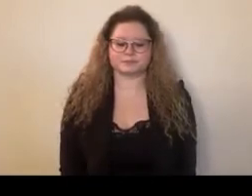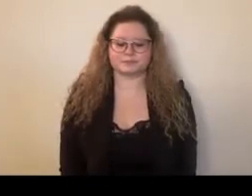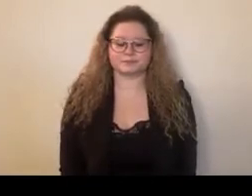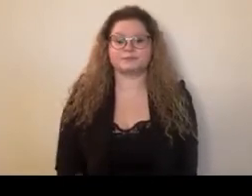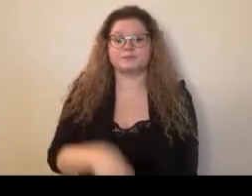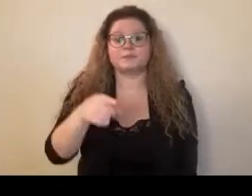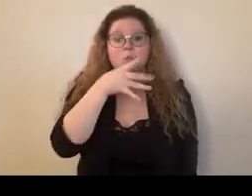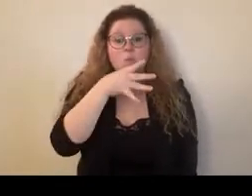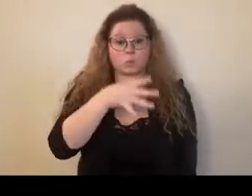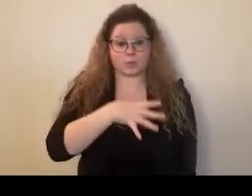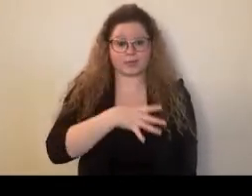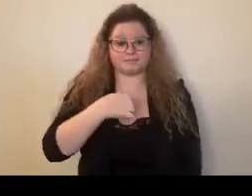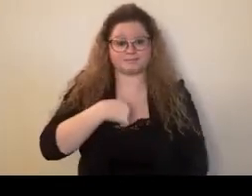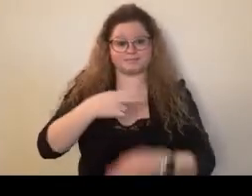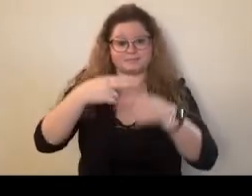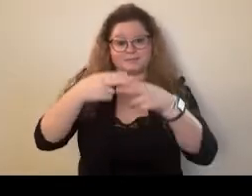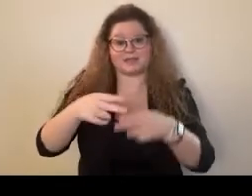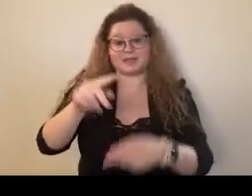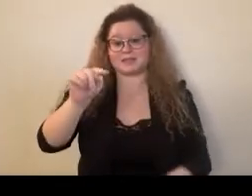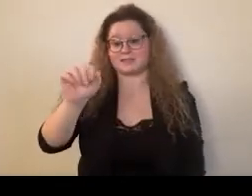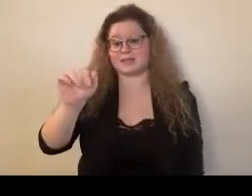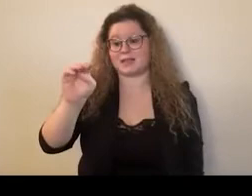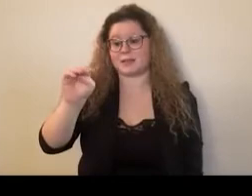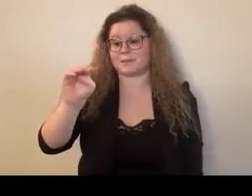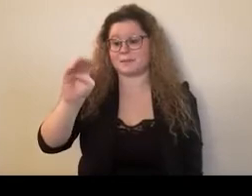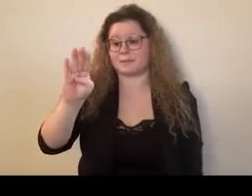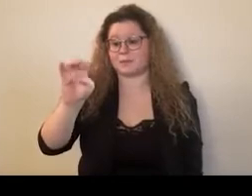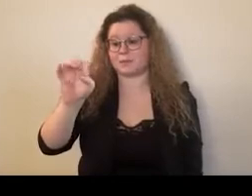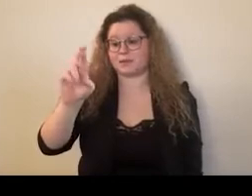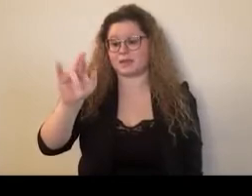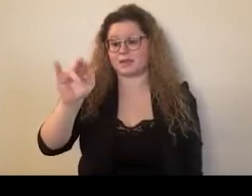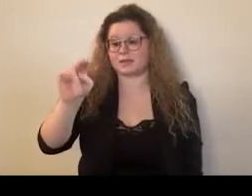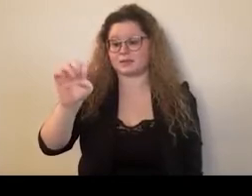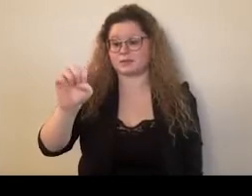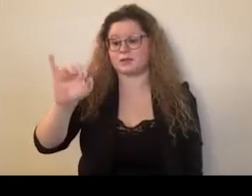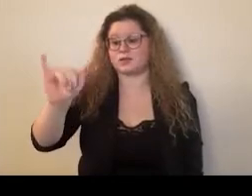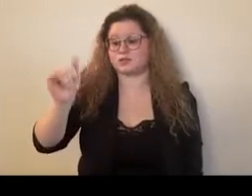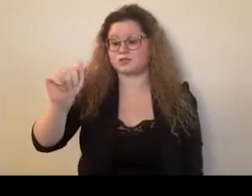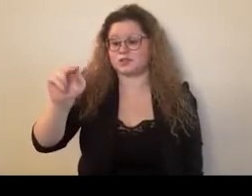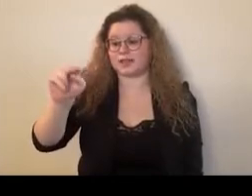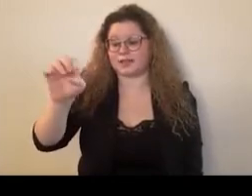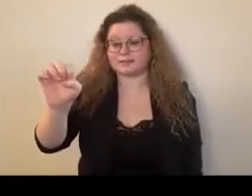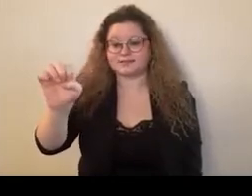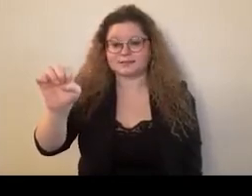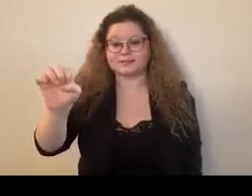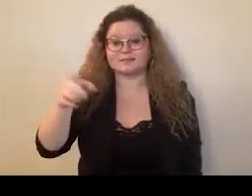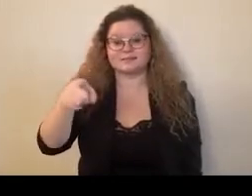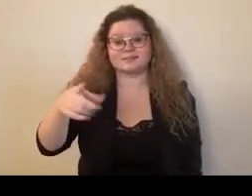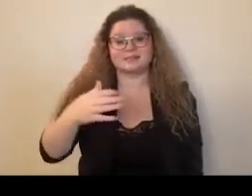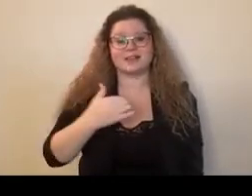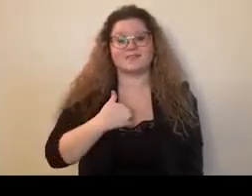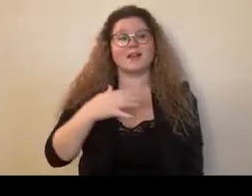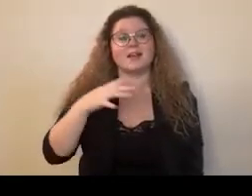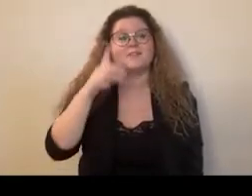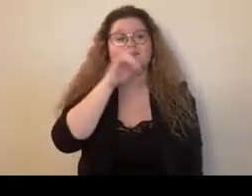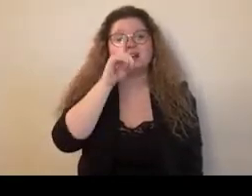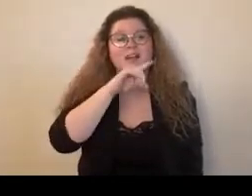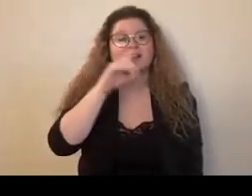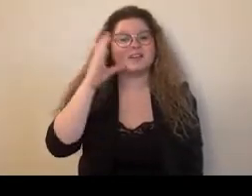like to call Tambourine Jean. The lady is sitting down with a pink fake flower in her